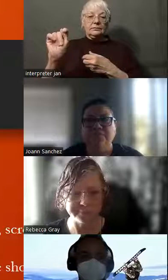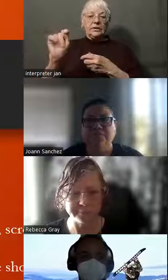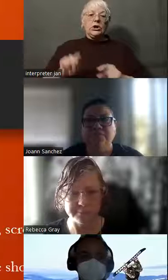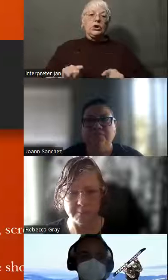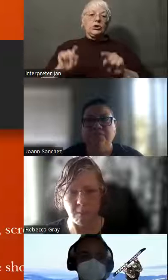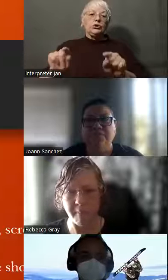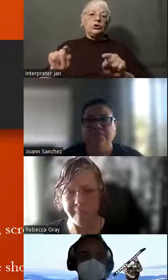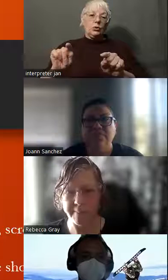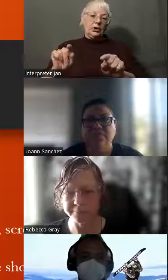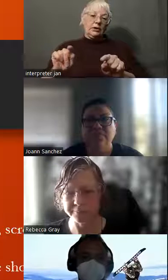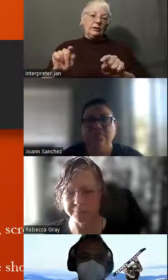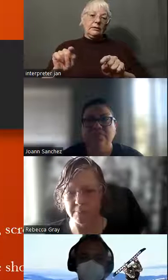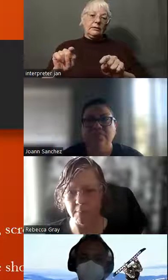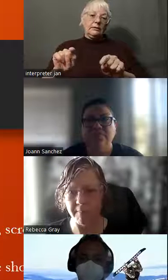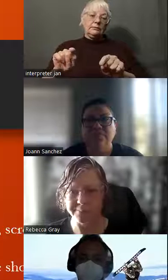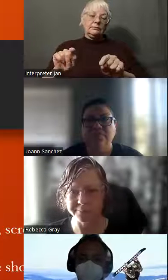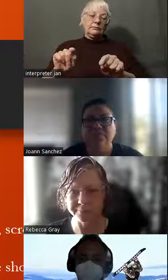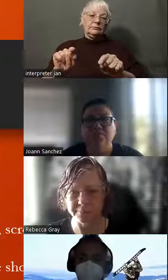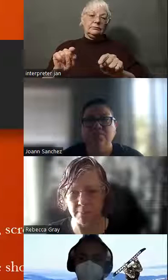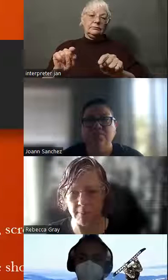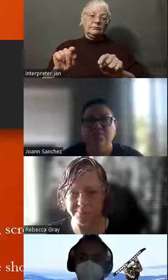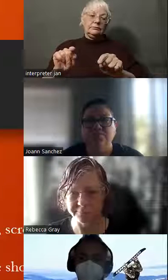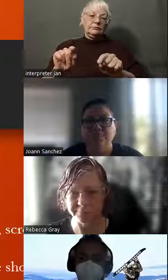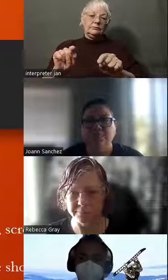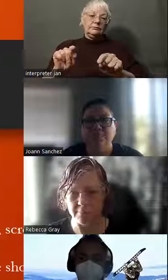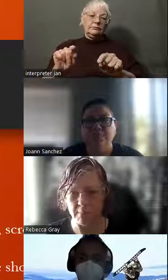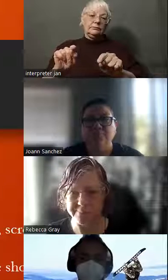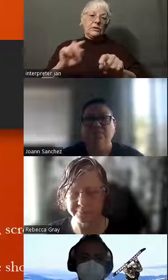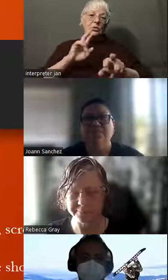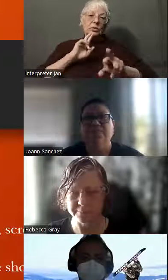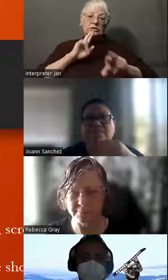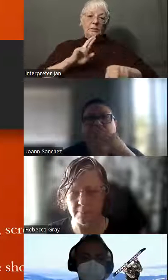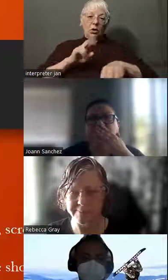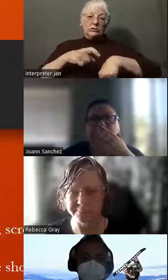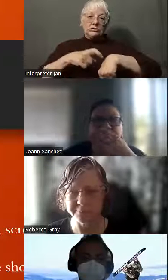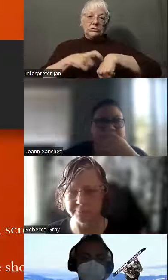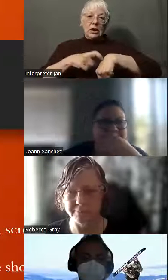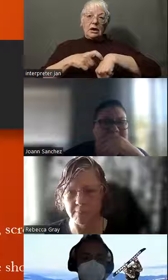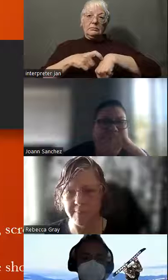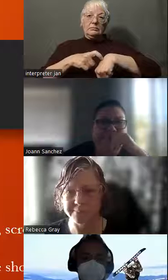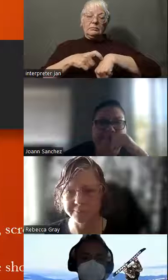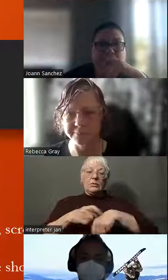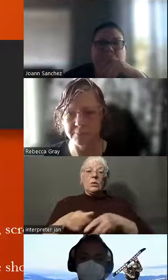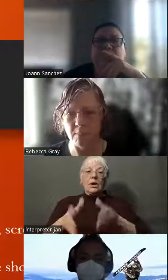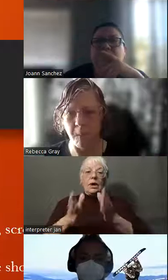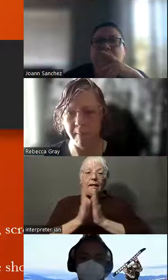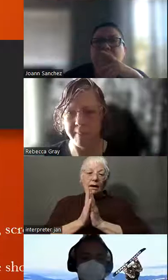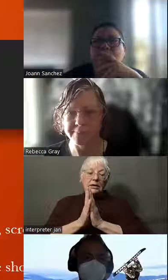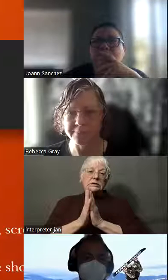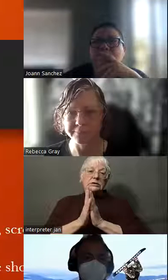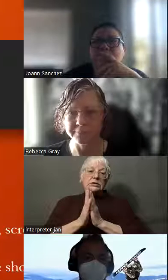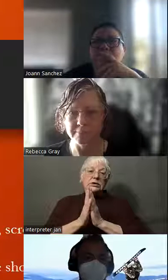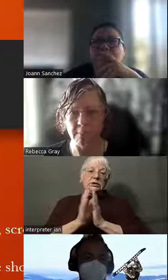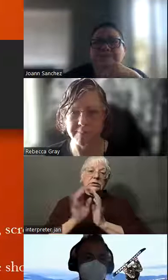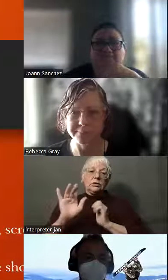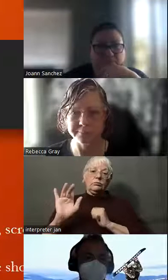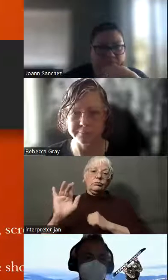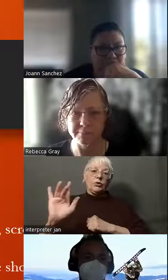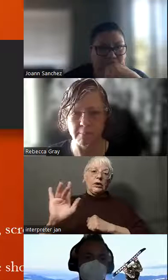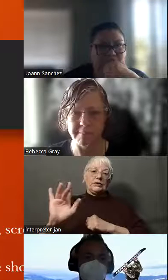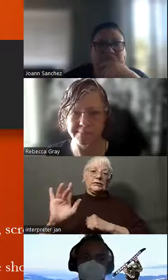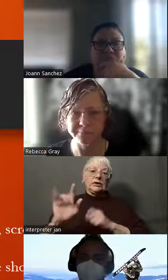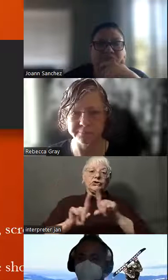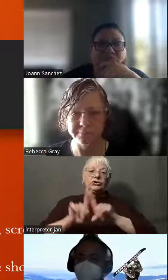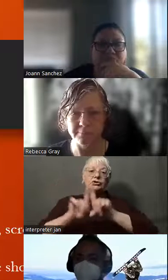During the response time, we would ask you to press